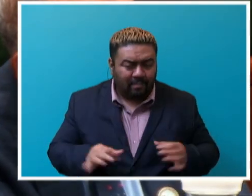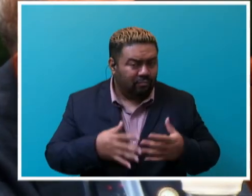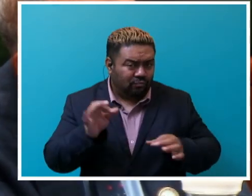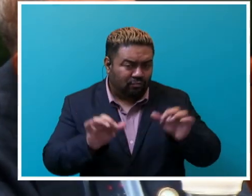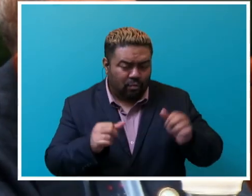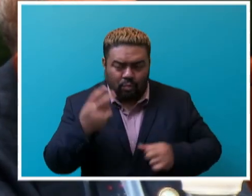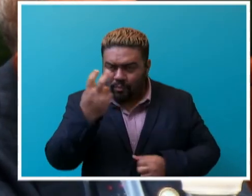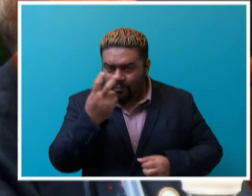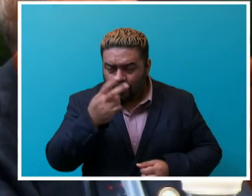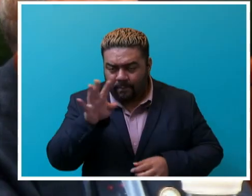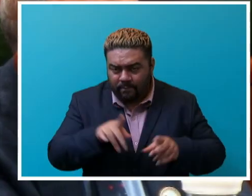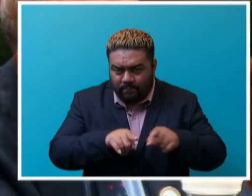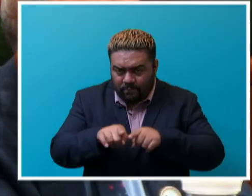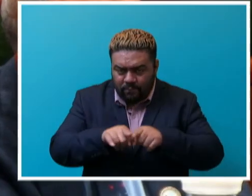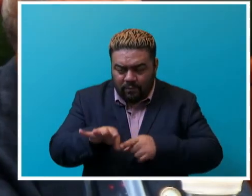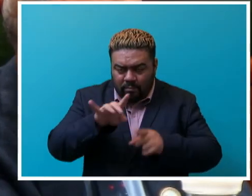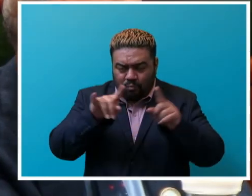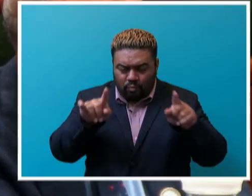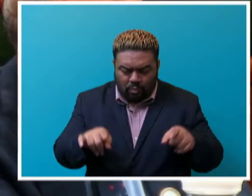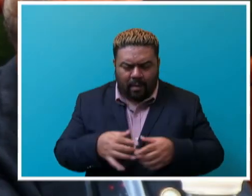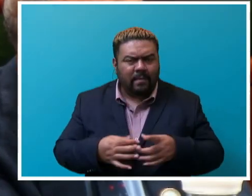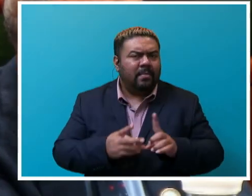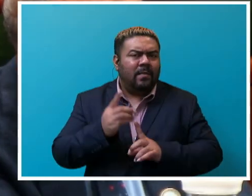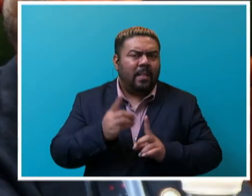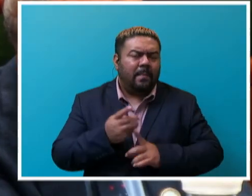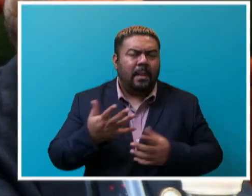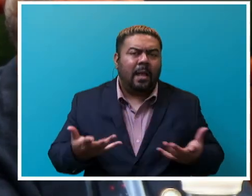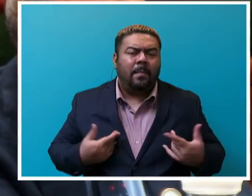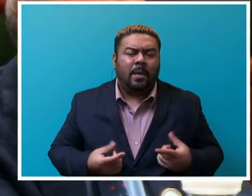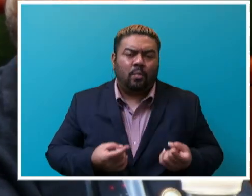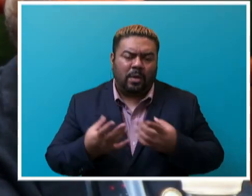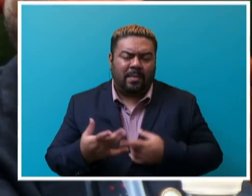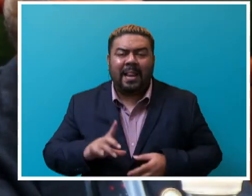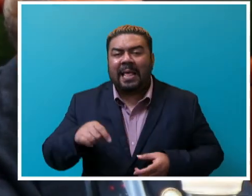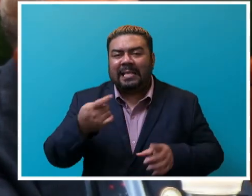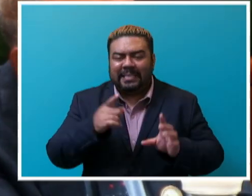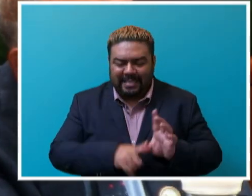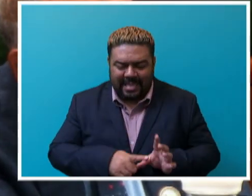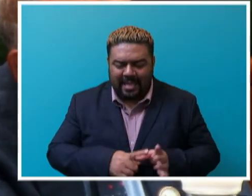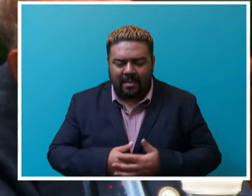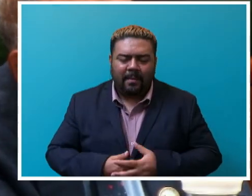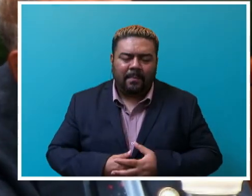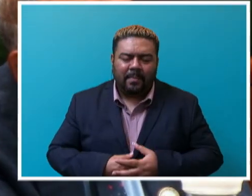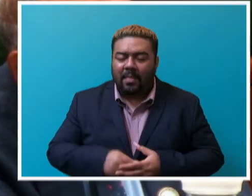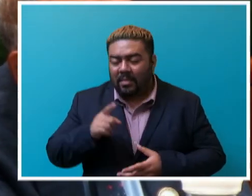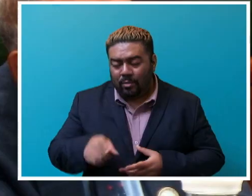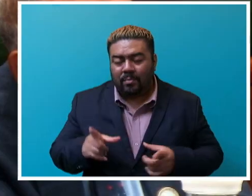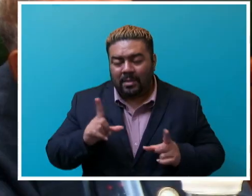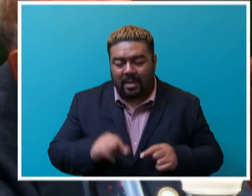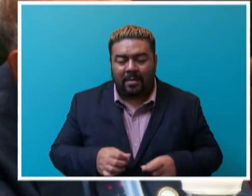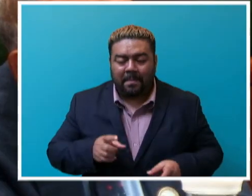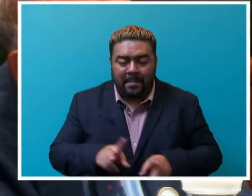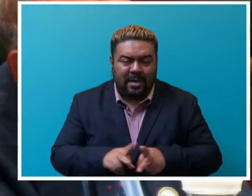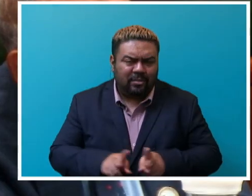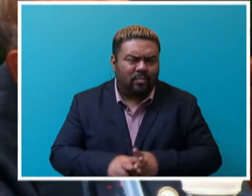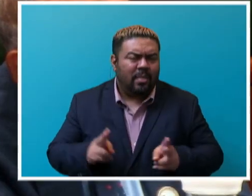and learning framework, MEL framework, is being developed and will be ready by mid-next year. This is being done in partnership with National Council